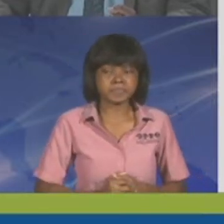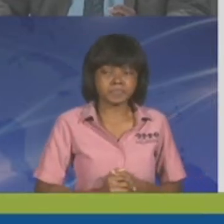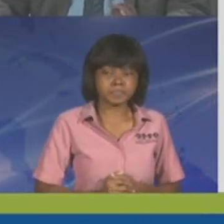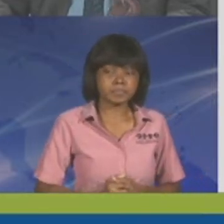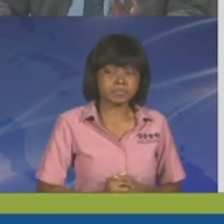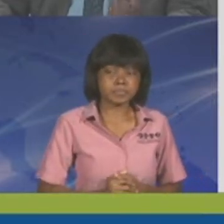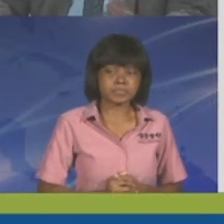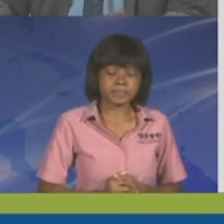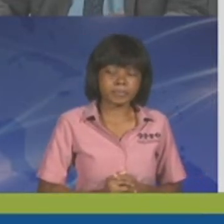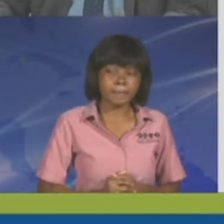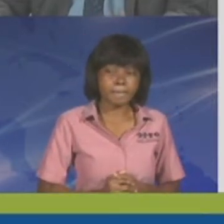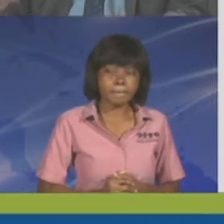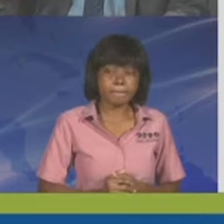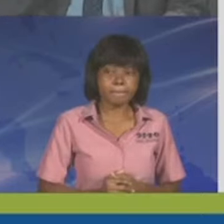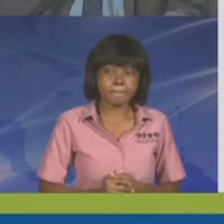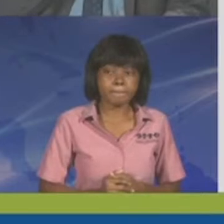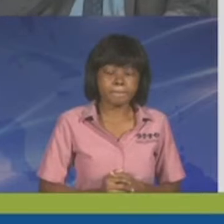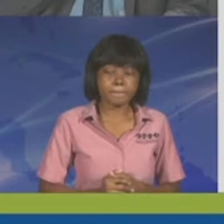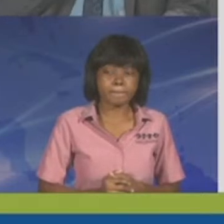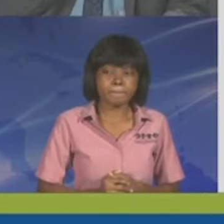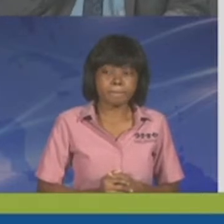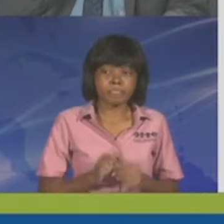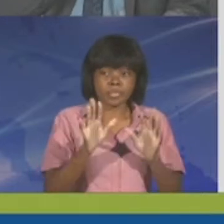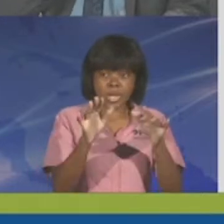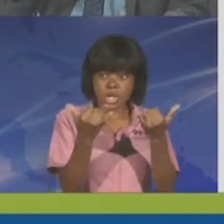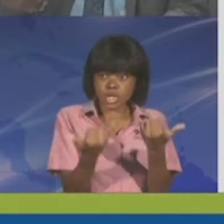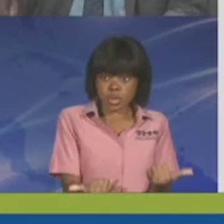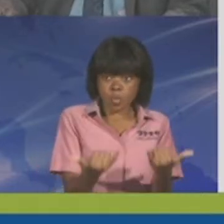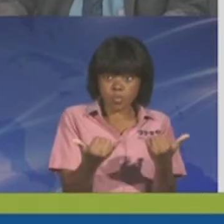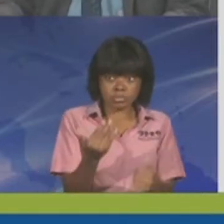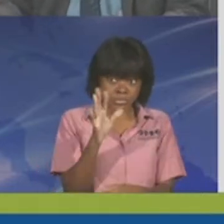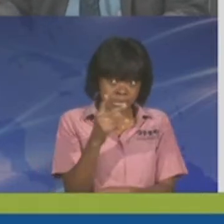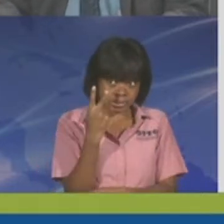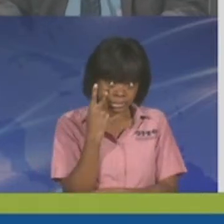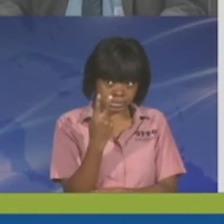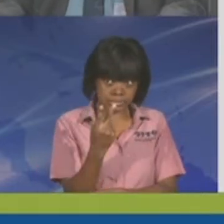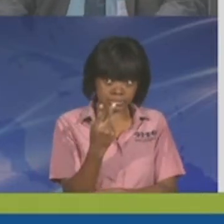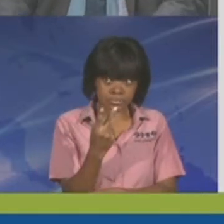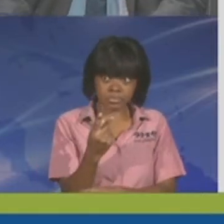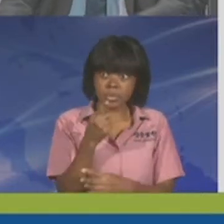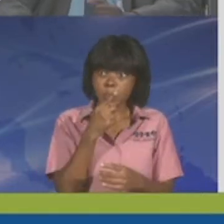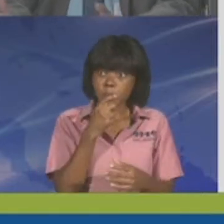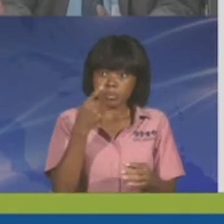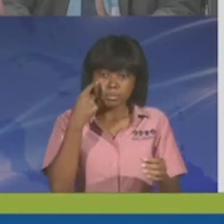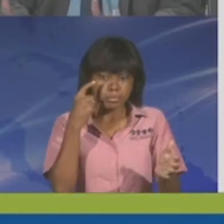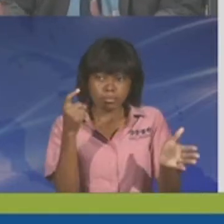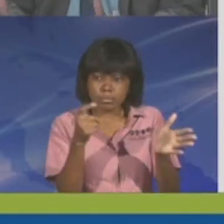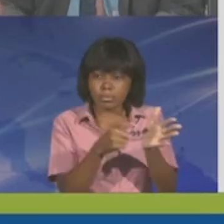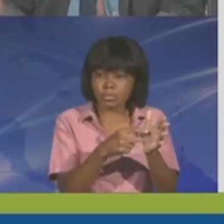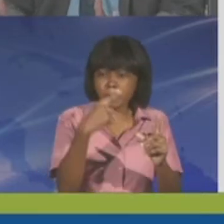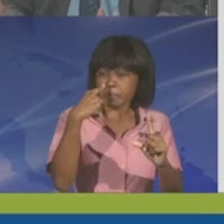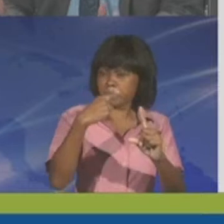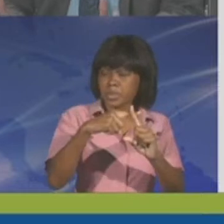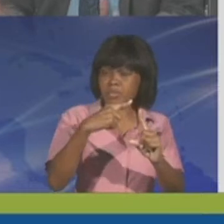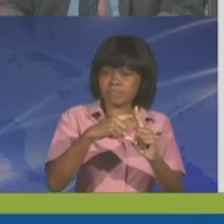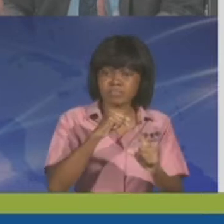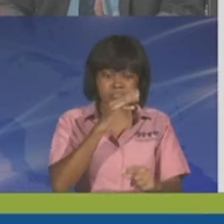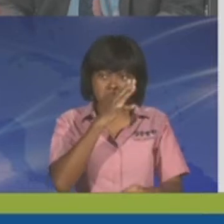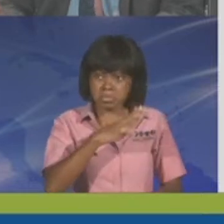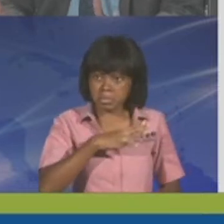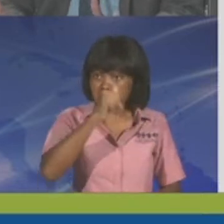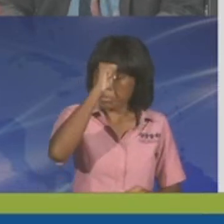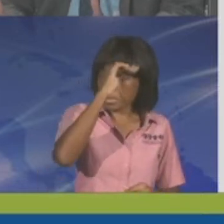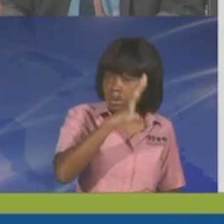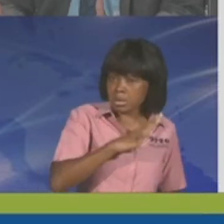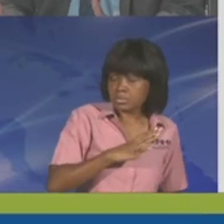Moving to the next slide, we see the demographics for those who tested positive, and those demographics have remained fairly constant